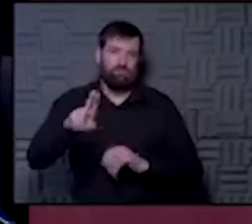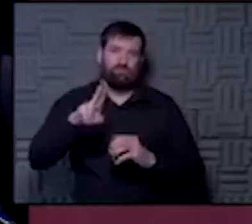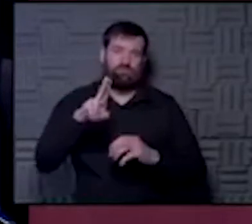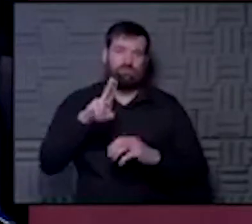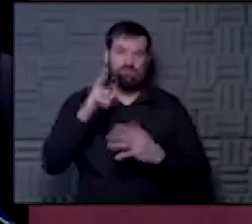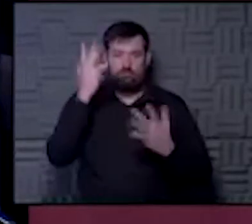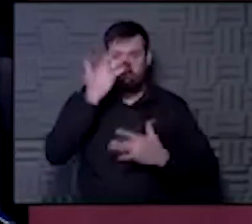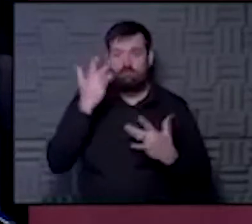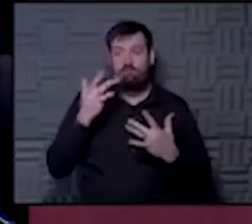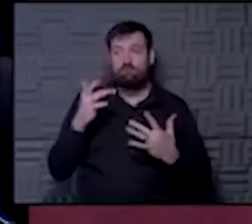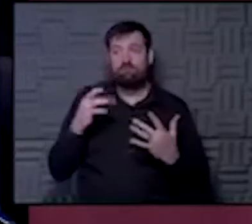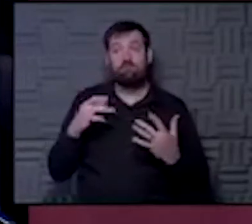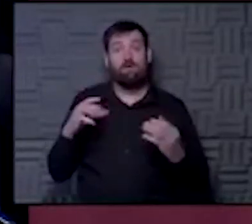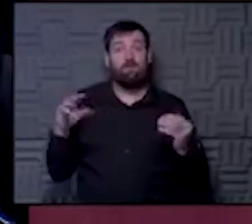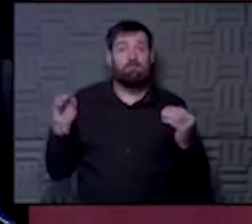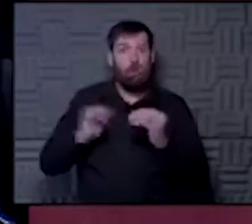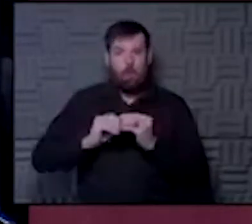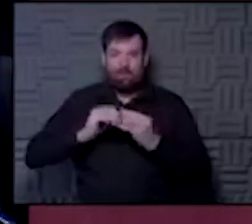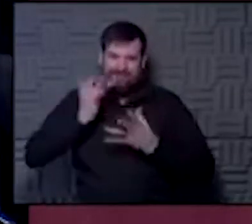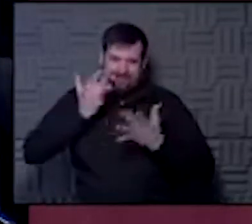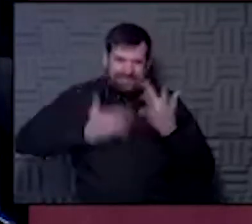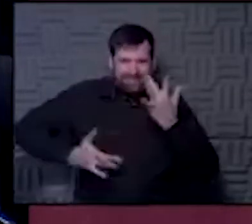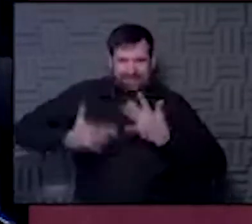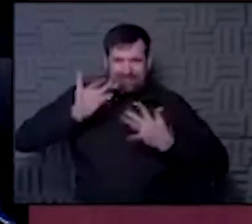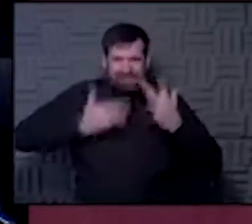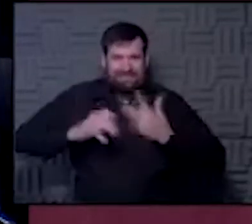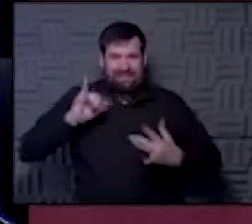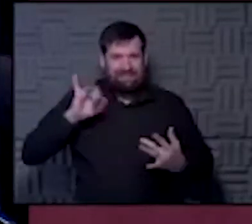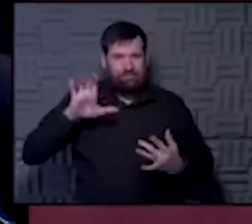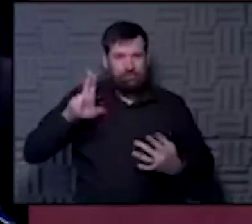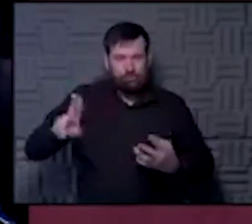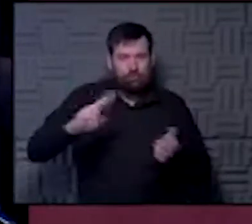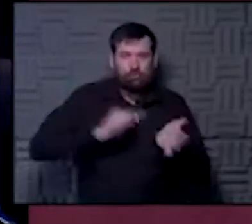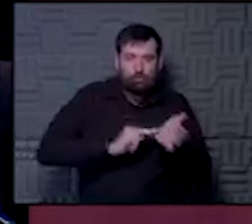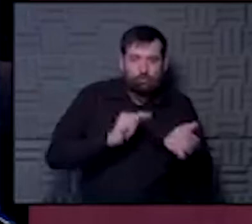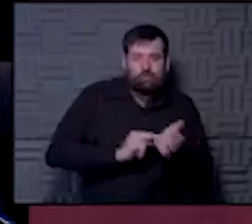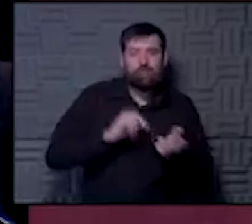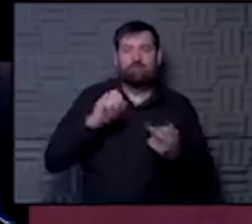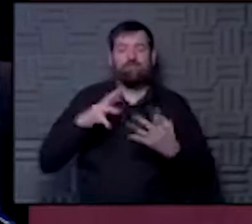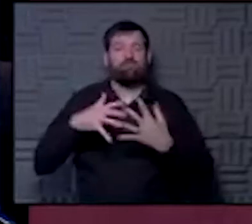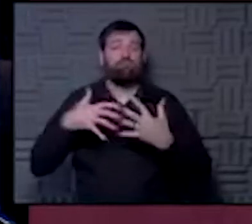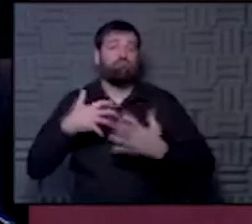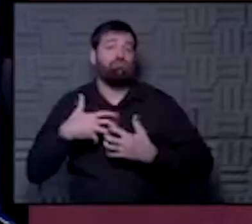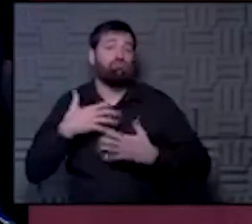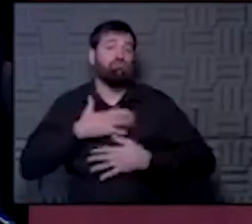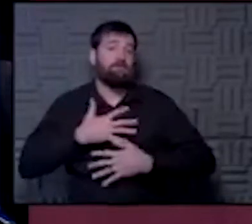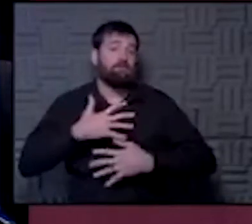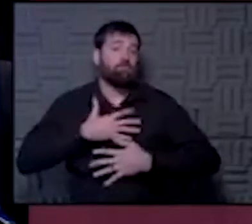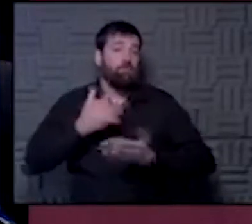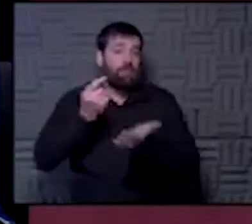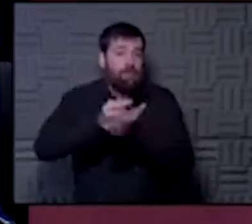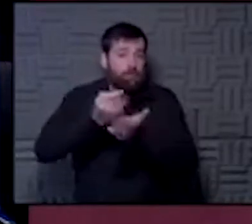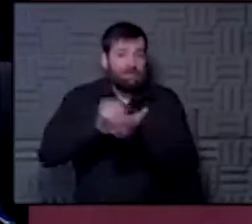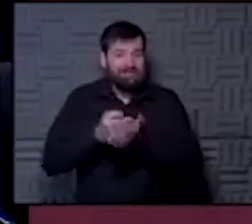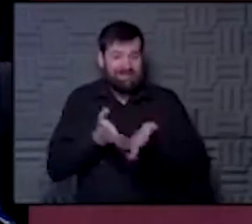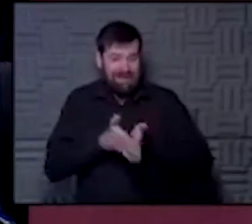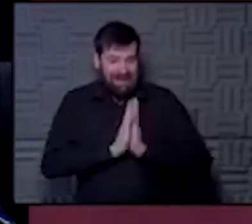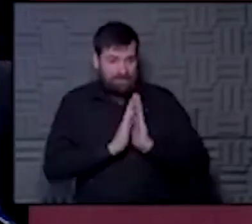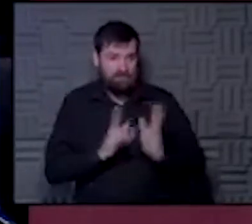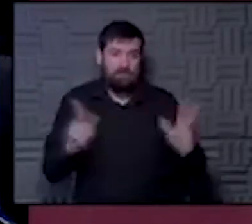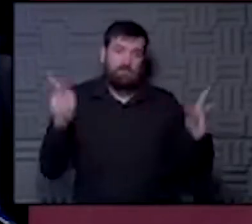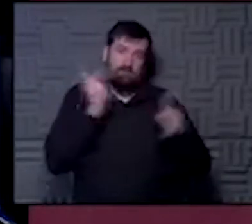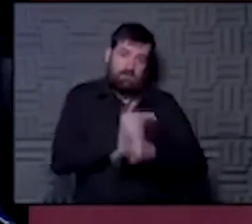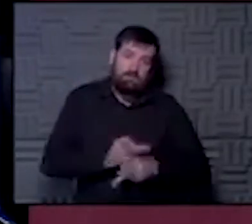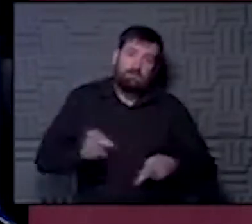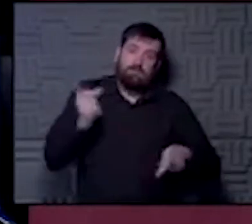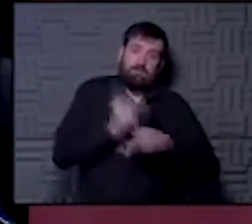that you stretch the ICU resources, and especially I think the ICU nursing staff or the respiratory therapy staff, when you start asking them to take care of more and more patients,